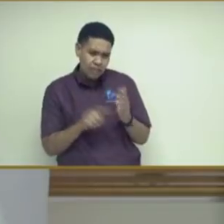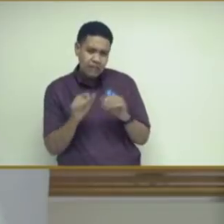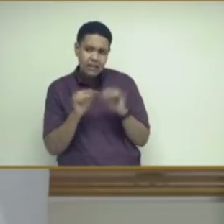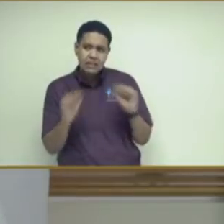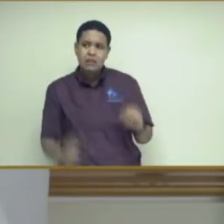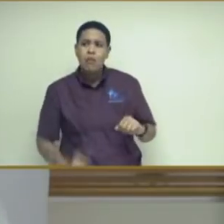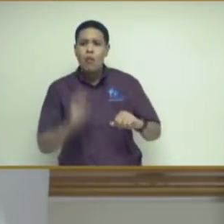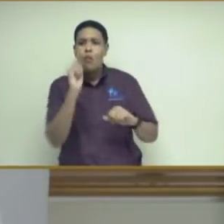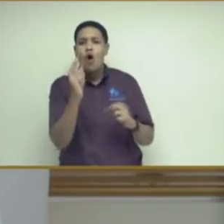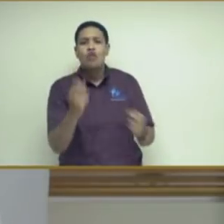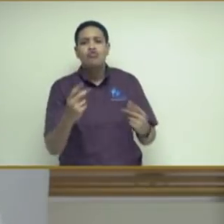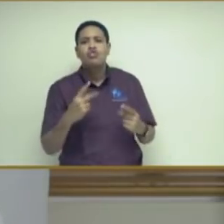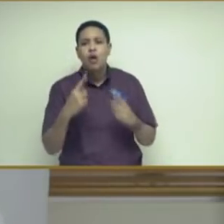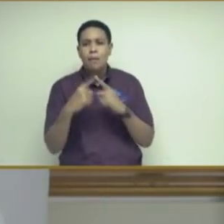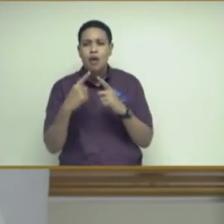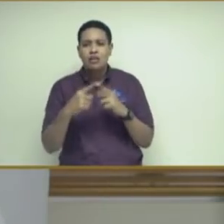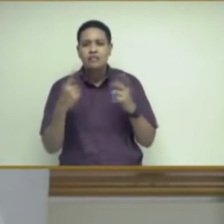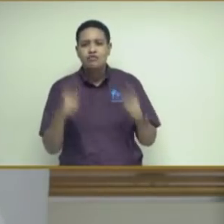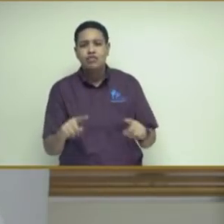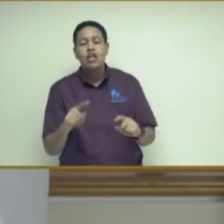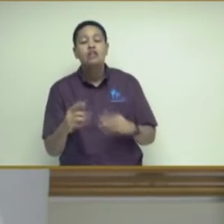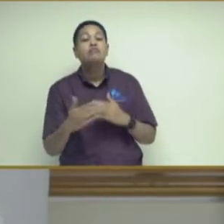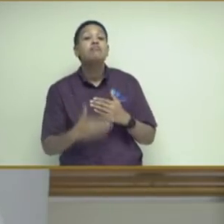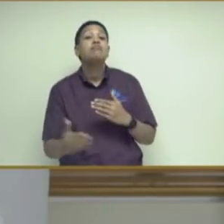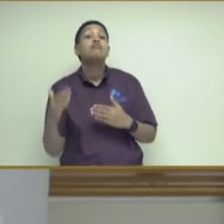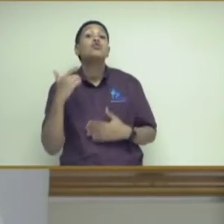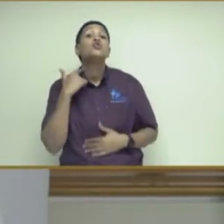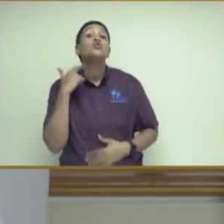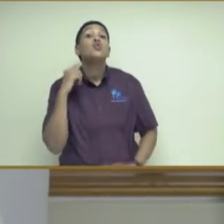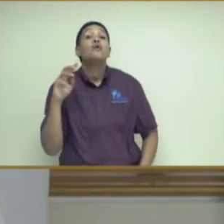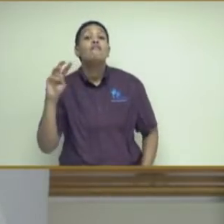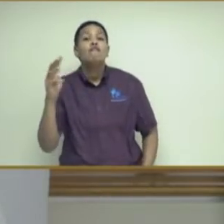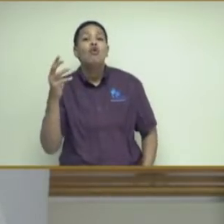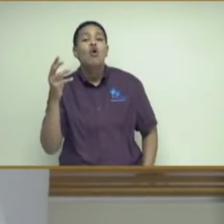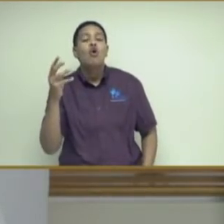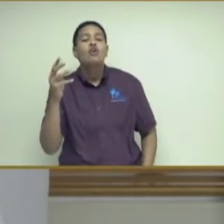a positive result. As of June 4th,